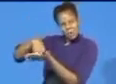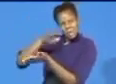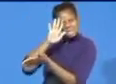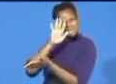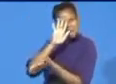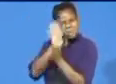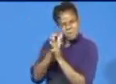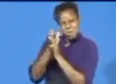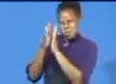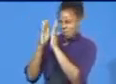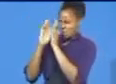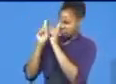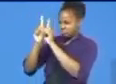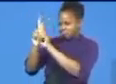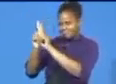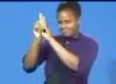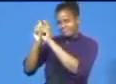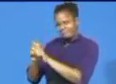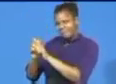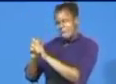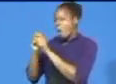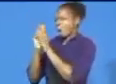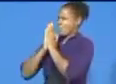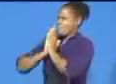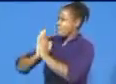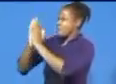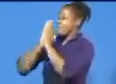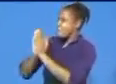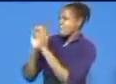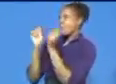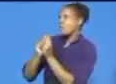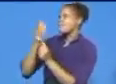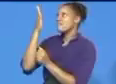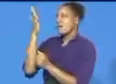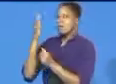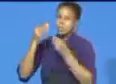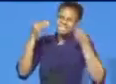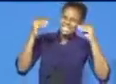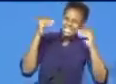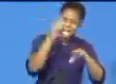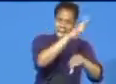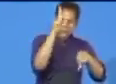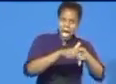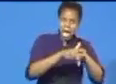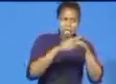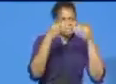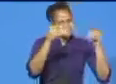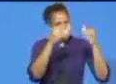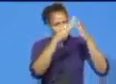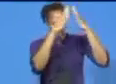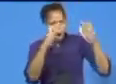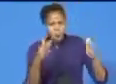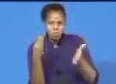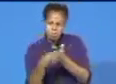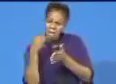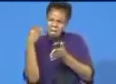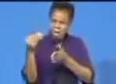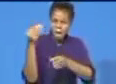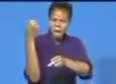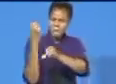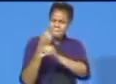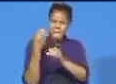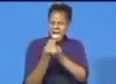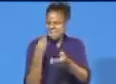with them and pray over them. We'll sell the land, we'll sell the house to buy them car and buy